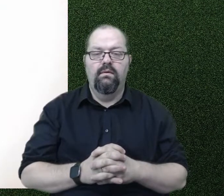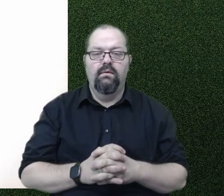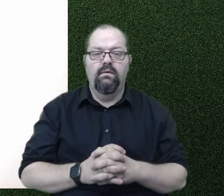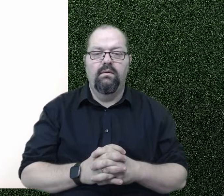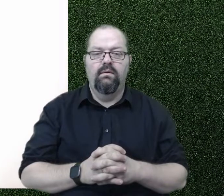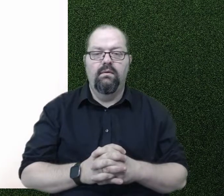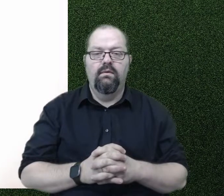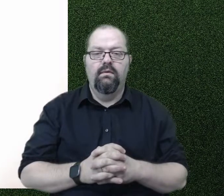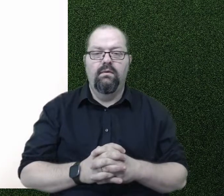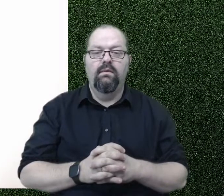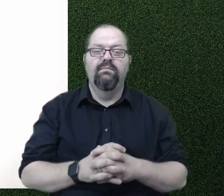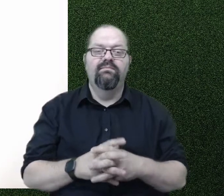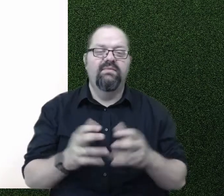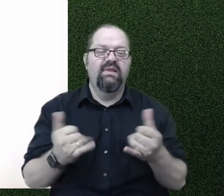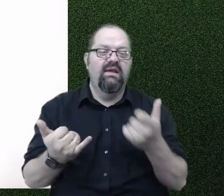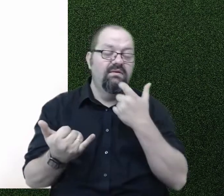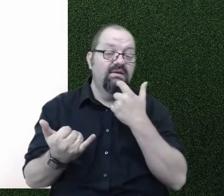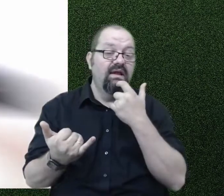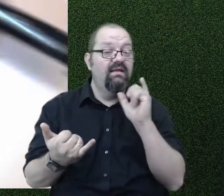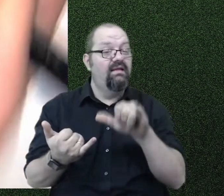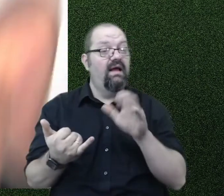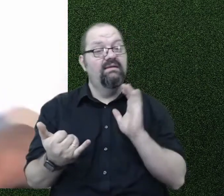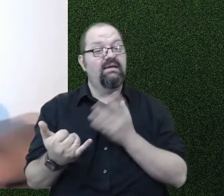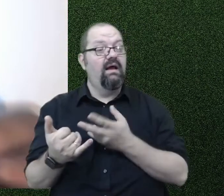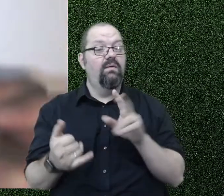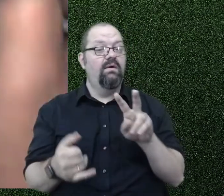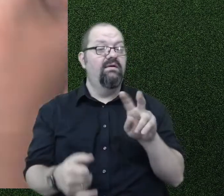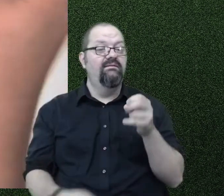All right, so let's say this is my vector u.